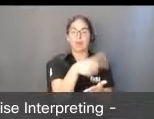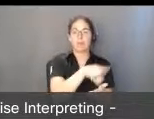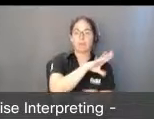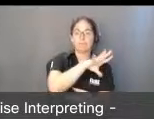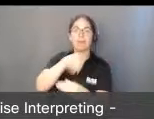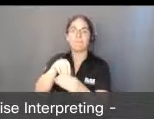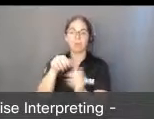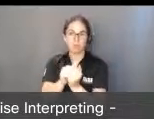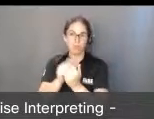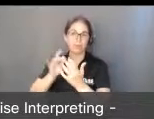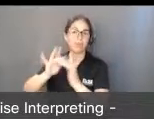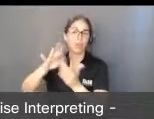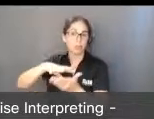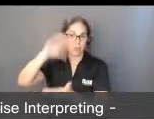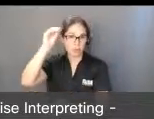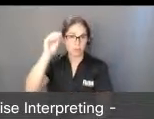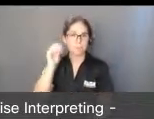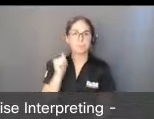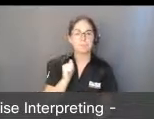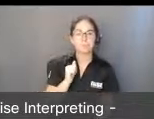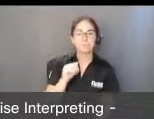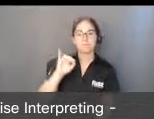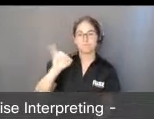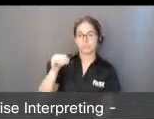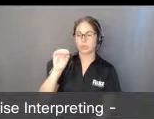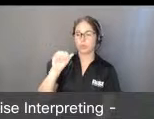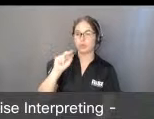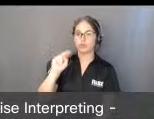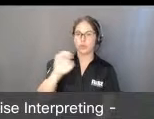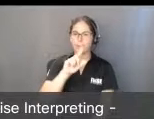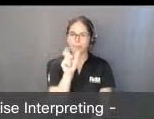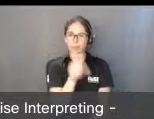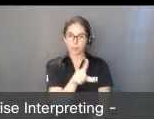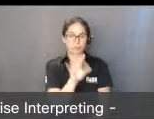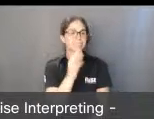In looking at this report when I first got it,